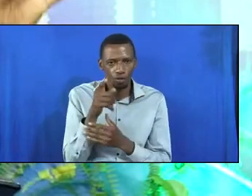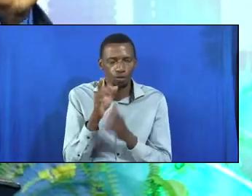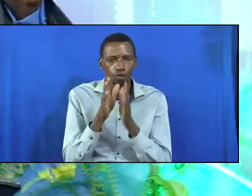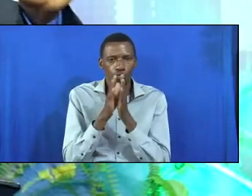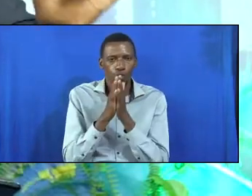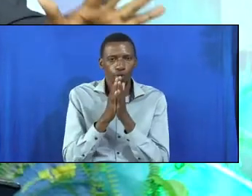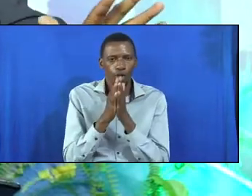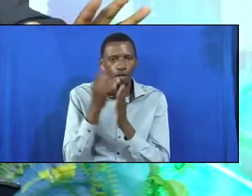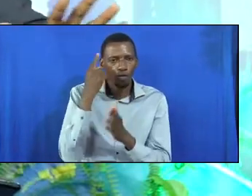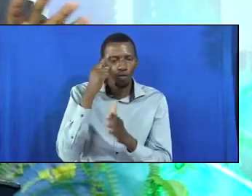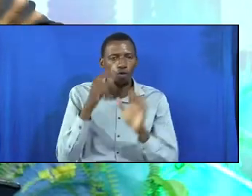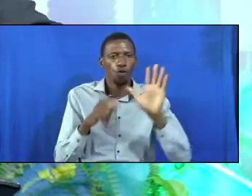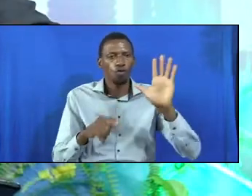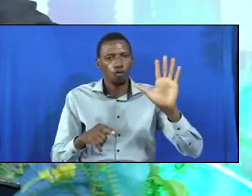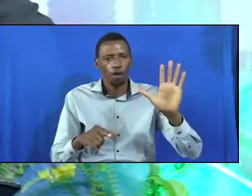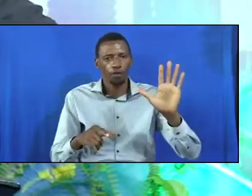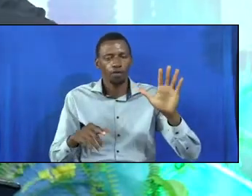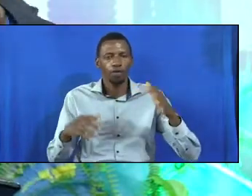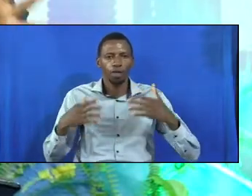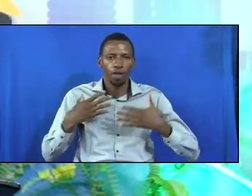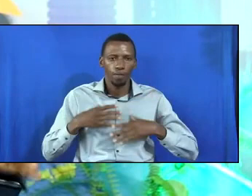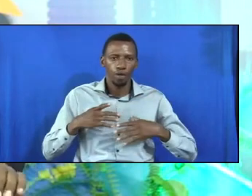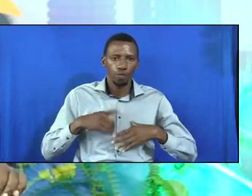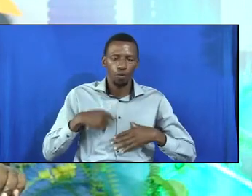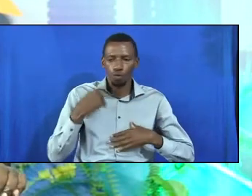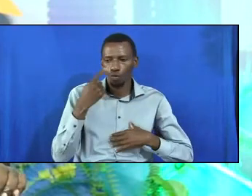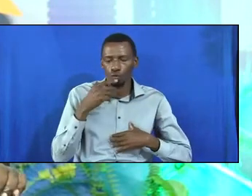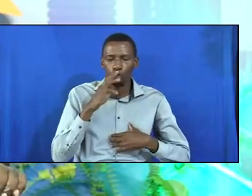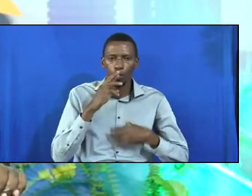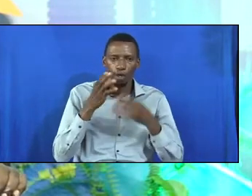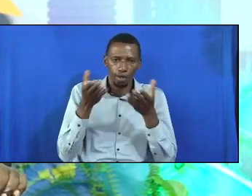to pray for 5 people who are gathered here,